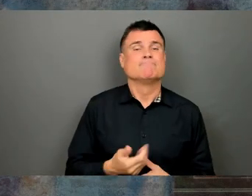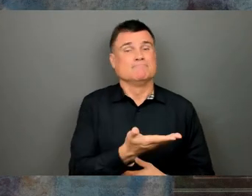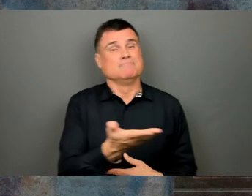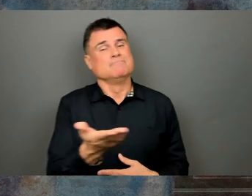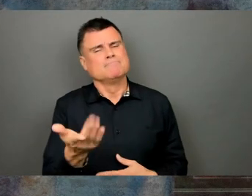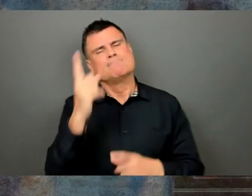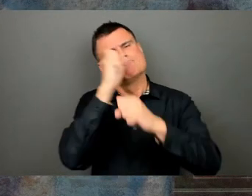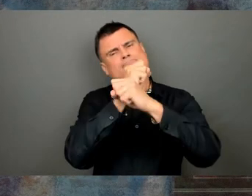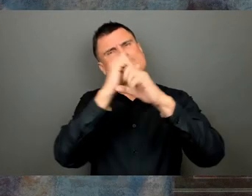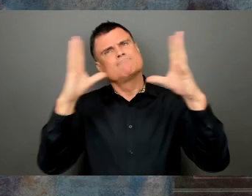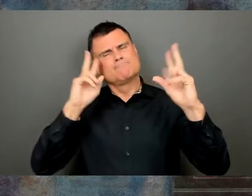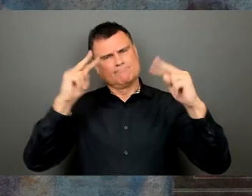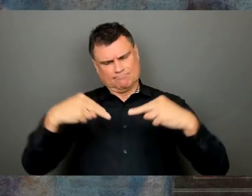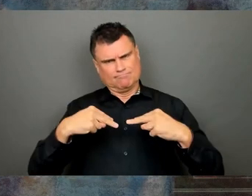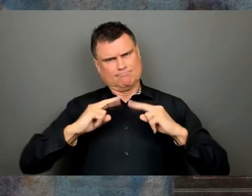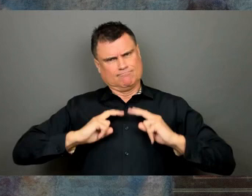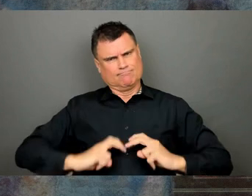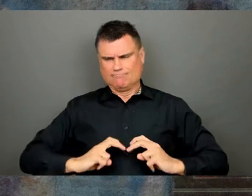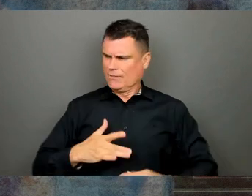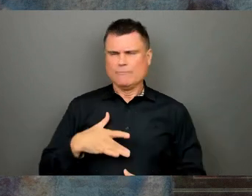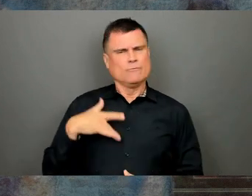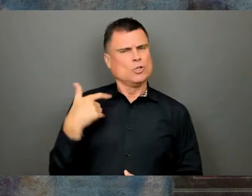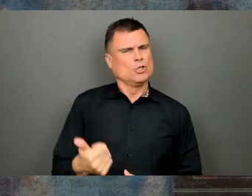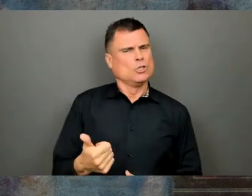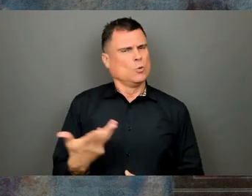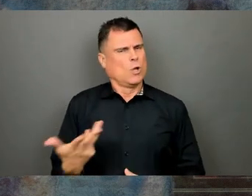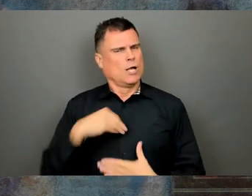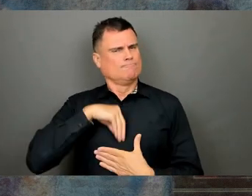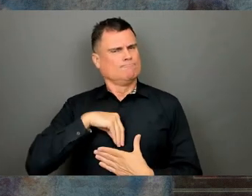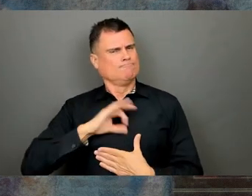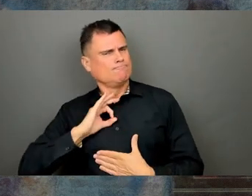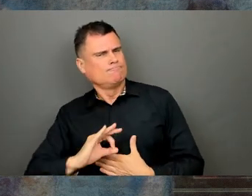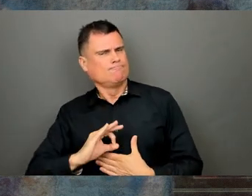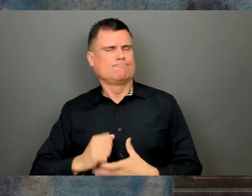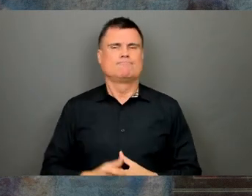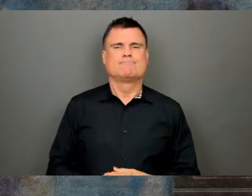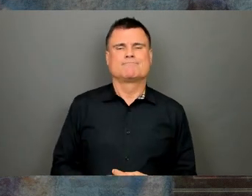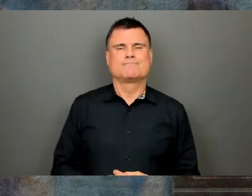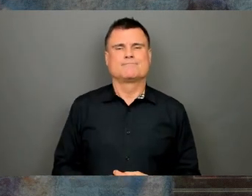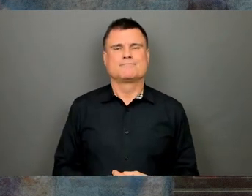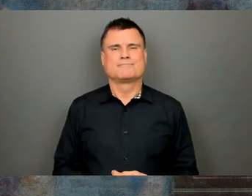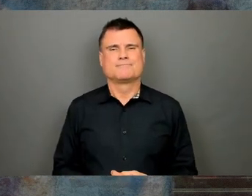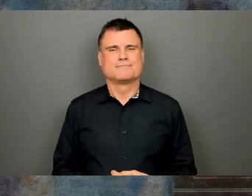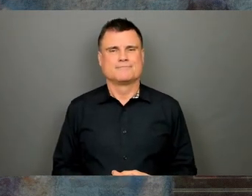Take some time to reflect on what felt good for you. It sound right, boy.